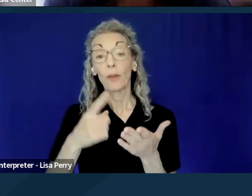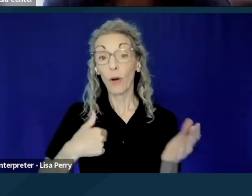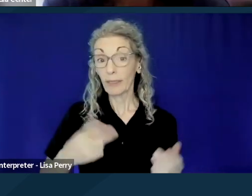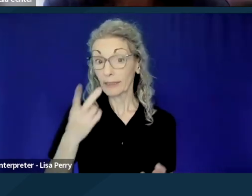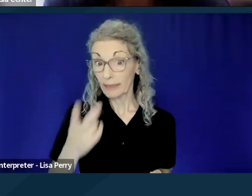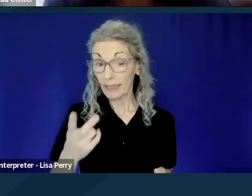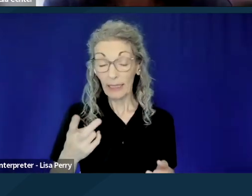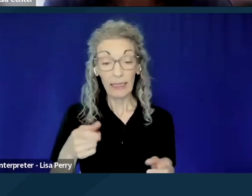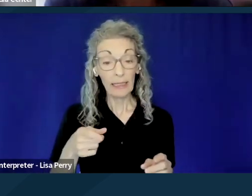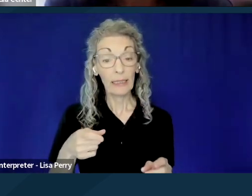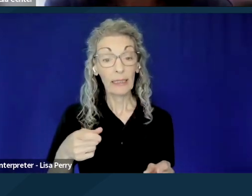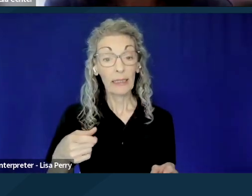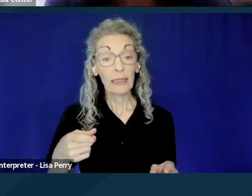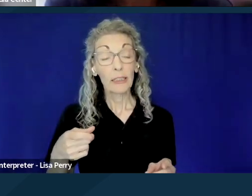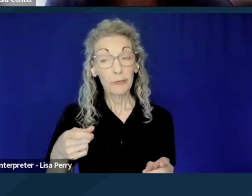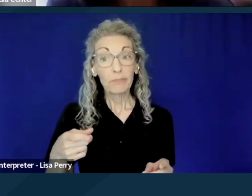a very